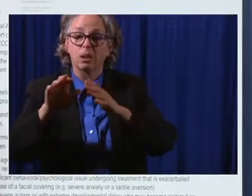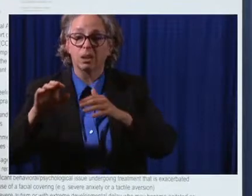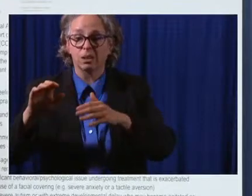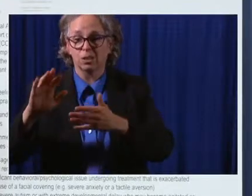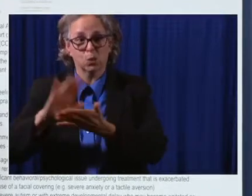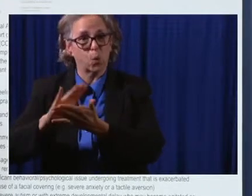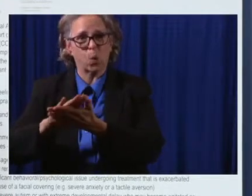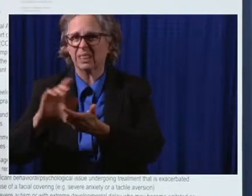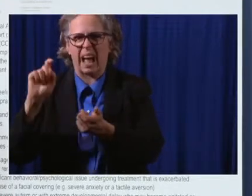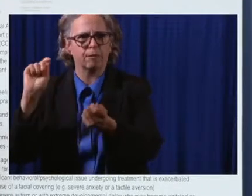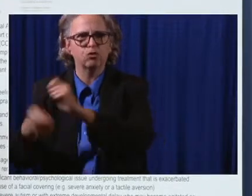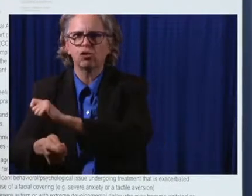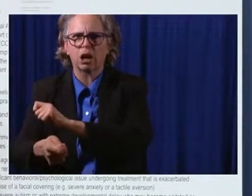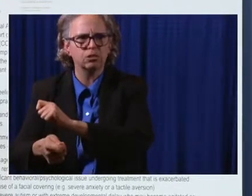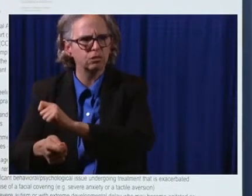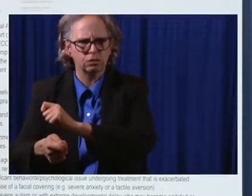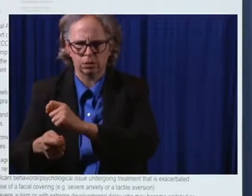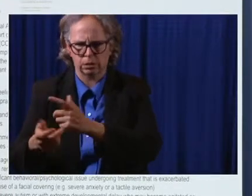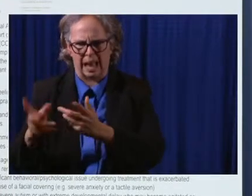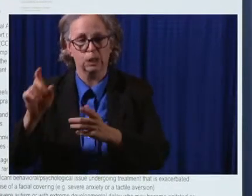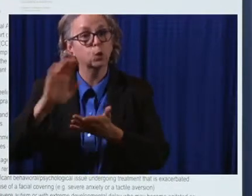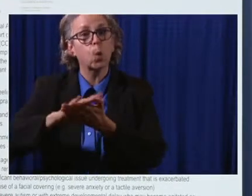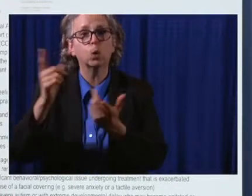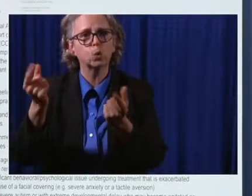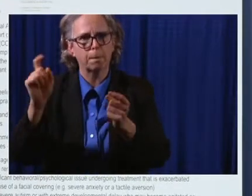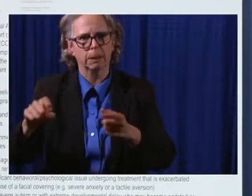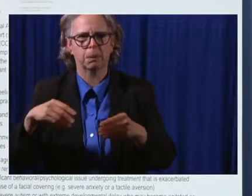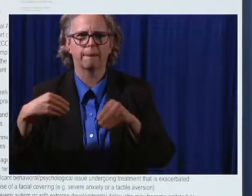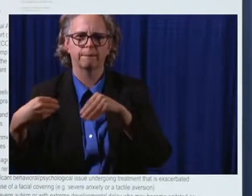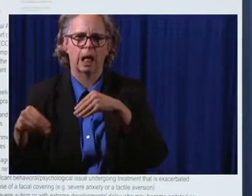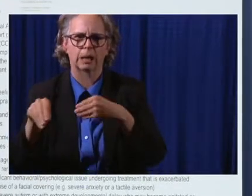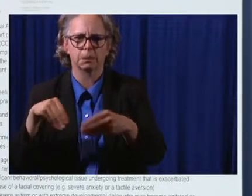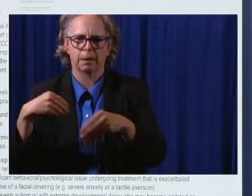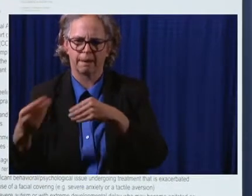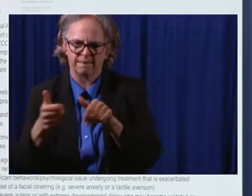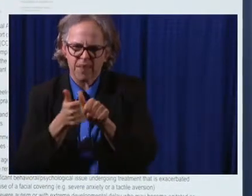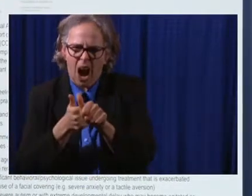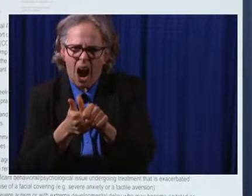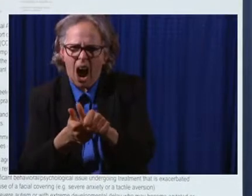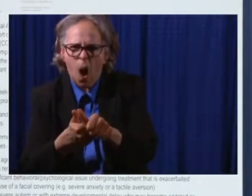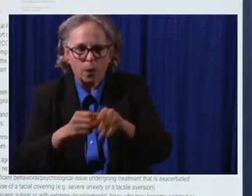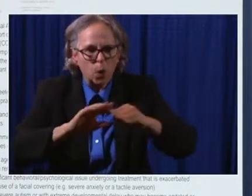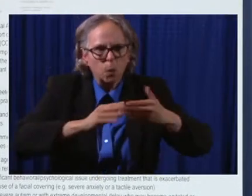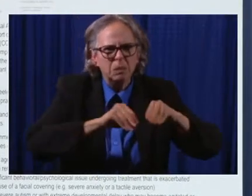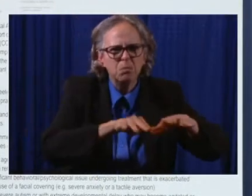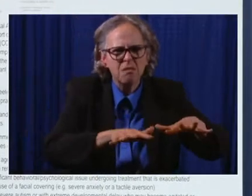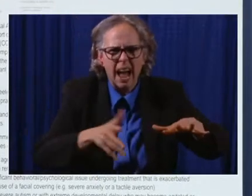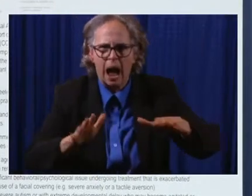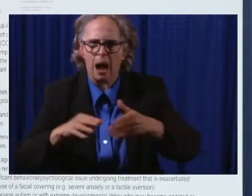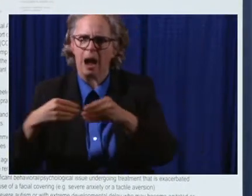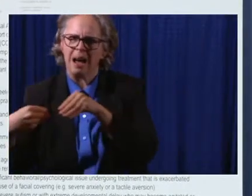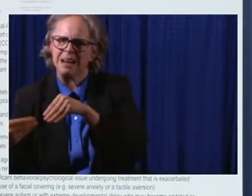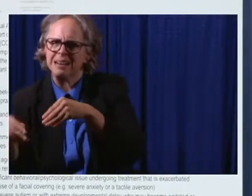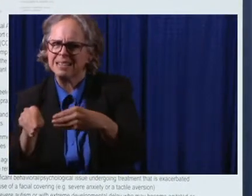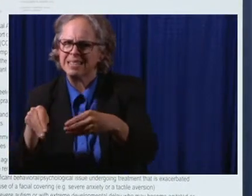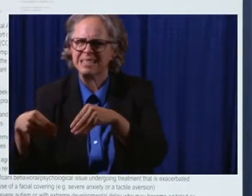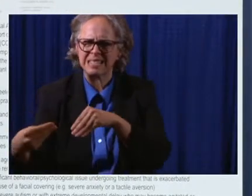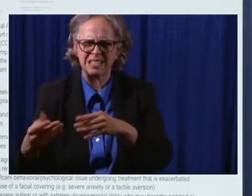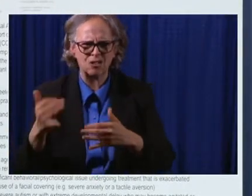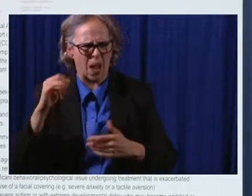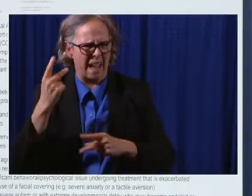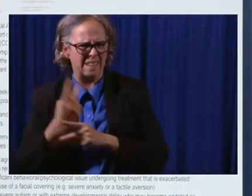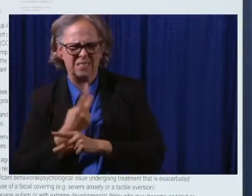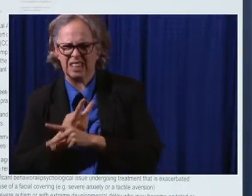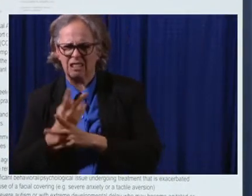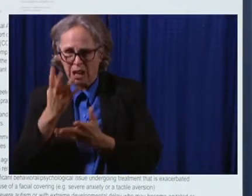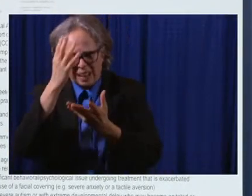We tried to come up with the best information that we can to help provide parents who are making decisions,